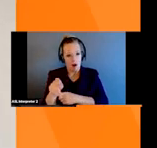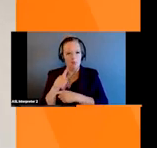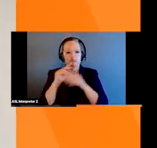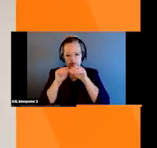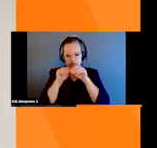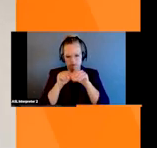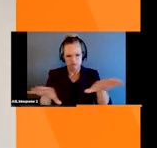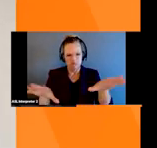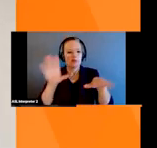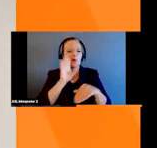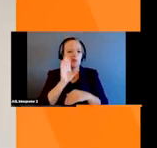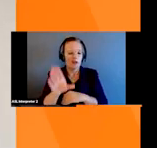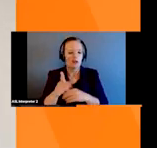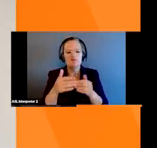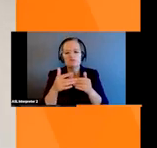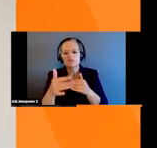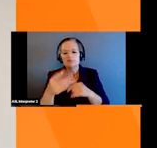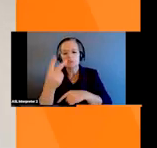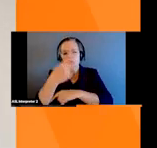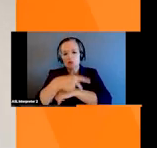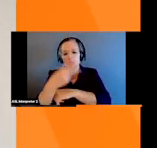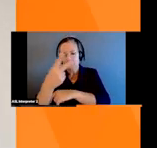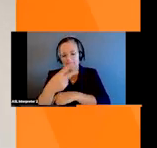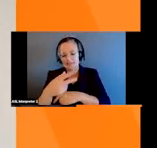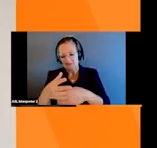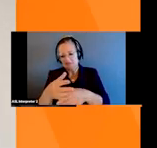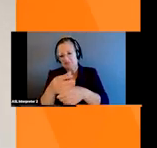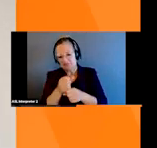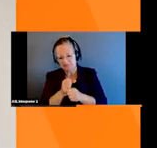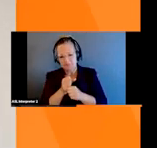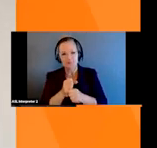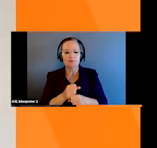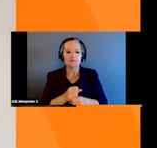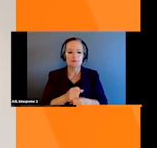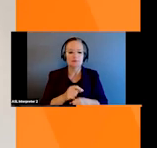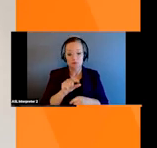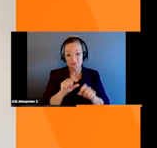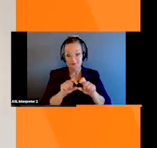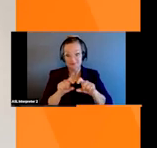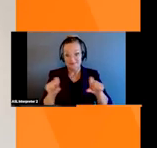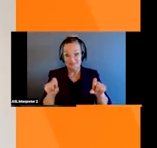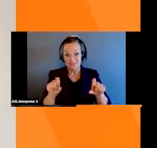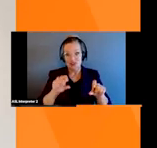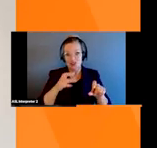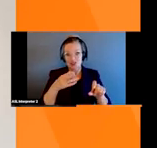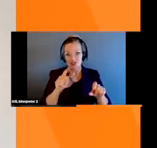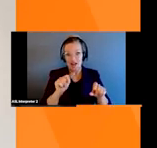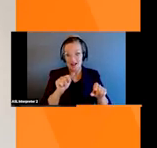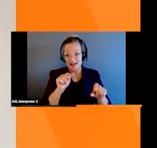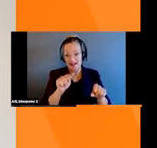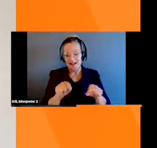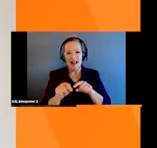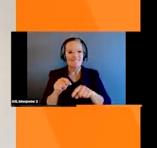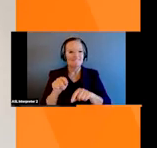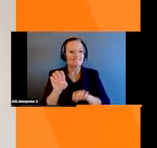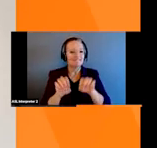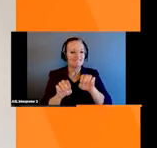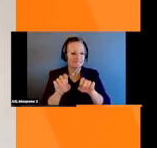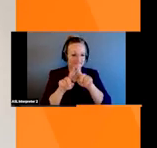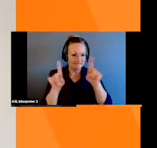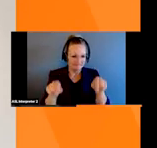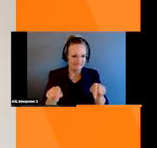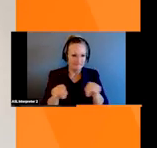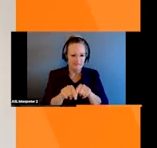I just posted a feedback form link in the chat. Please click on that. Your feedback informs topics for future sessions, so we